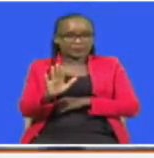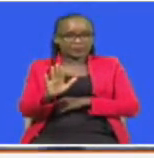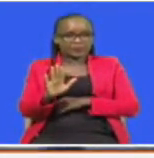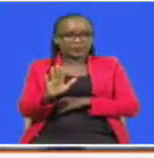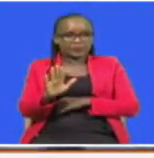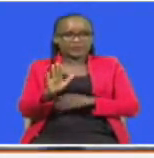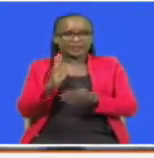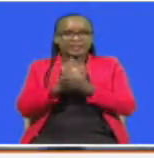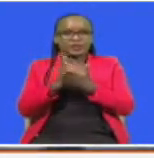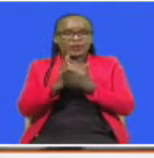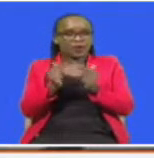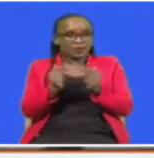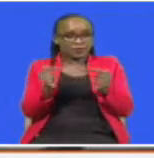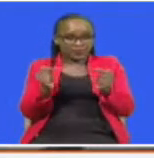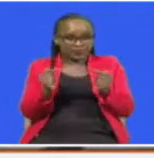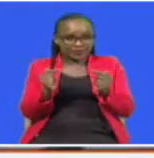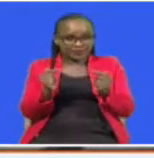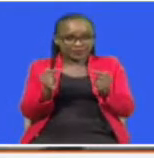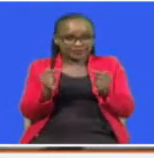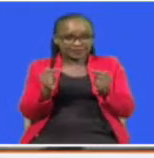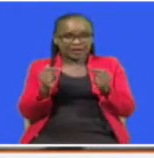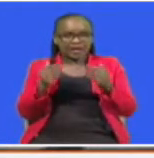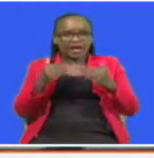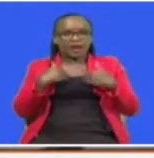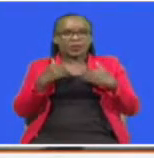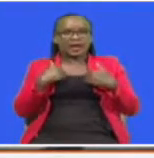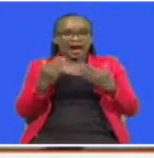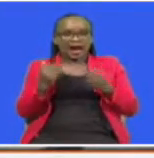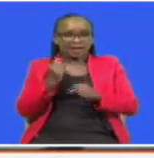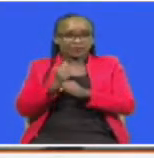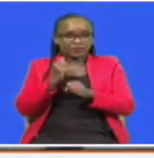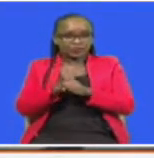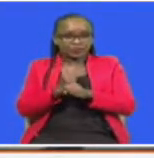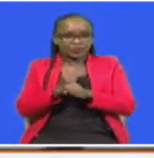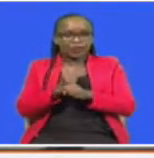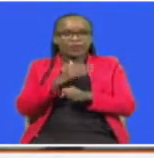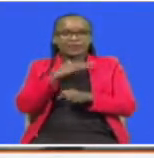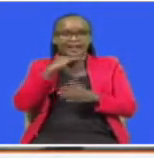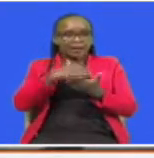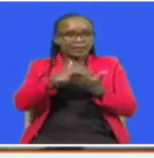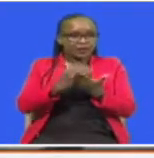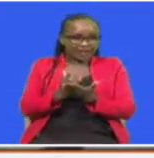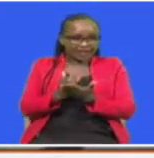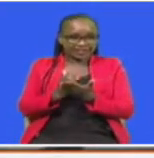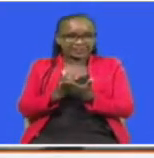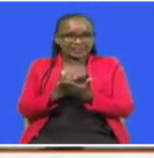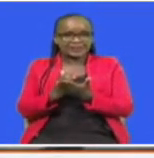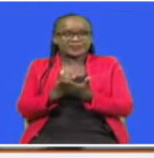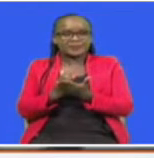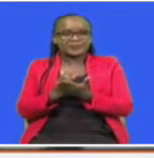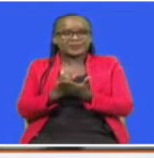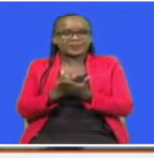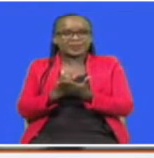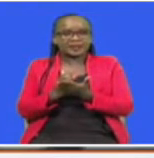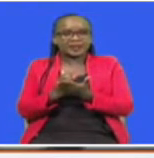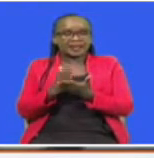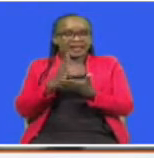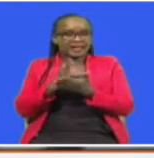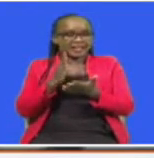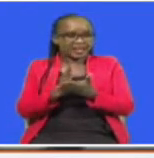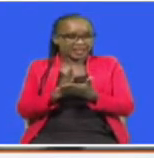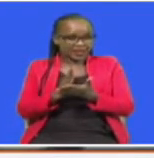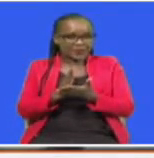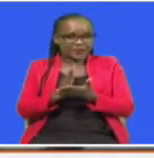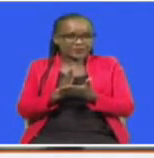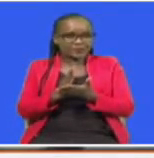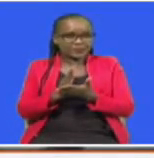She's quite opposed. She, this morning we had an argument, is that are you the garbage man and who wants to be the garbage man? Really rough, really, really